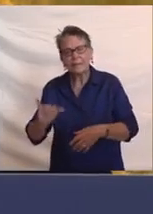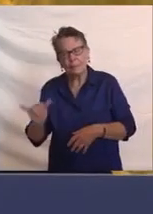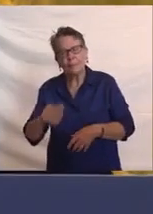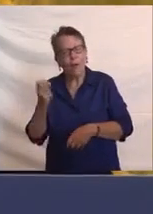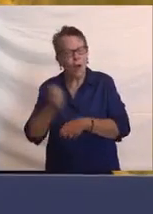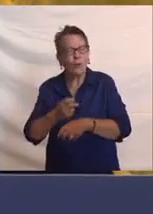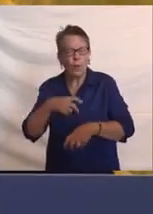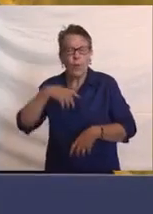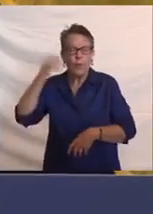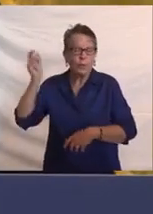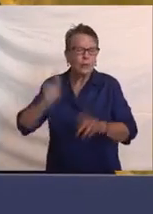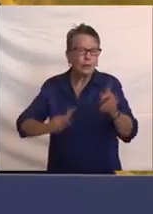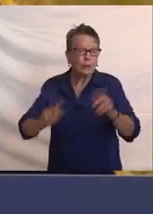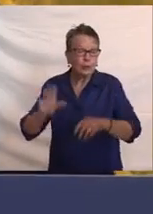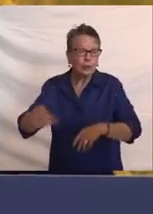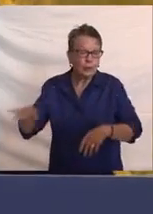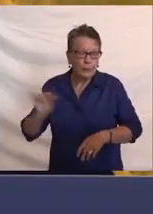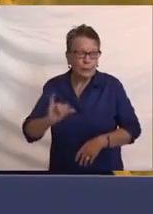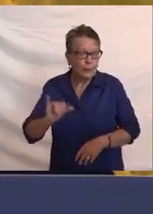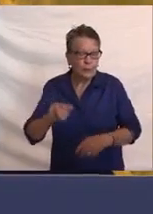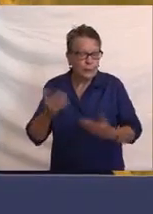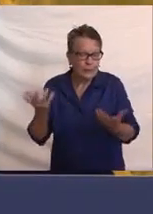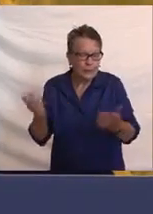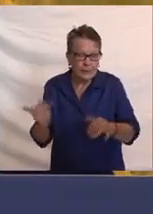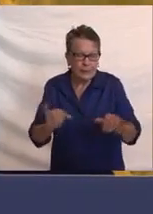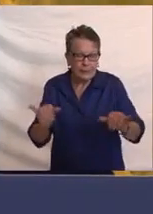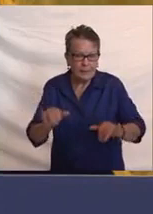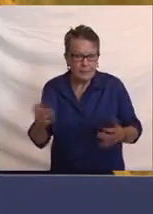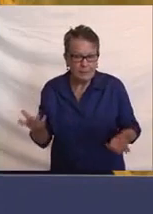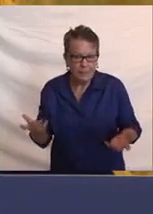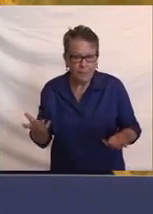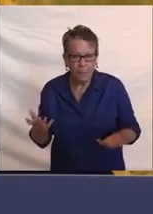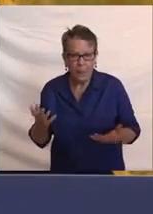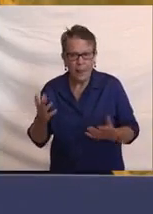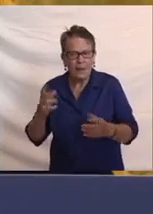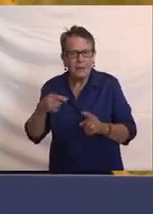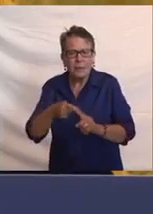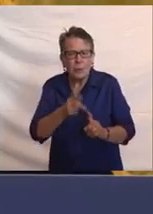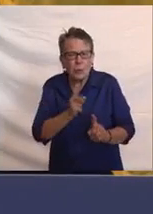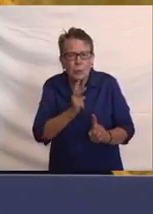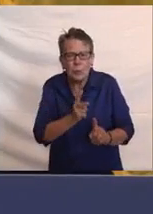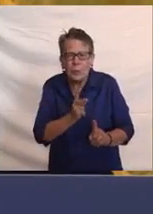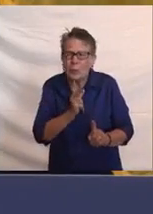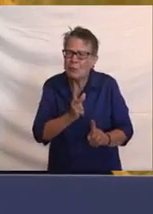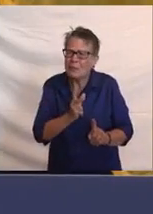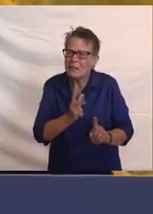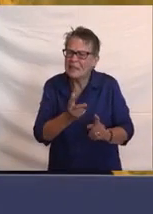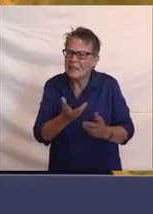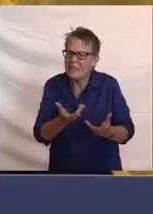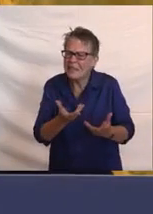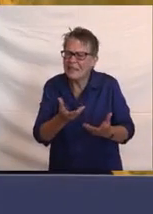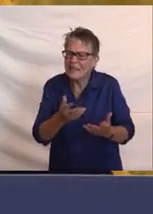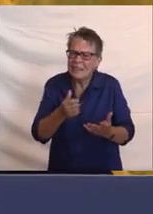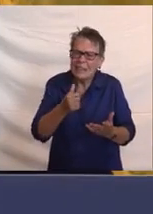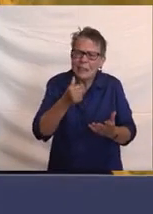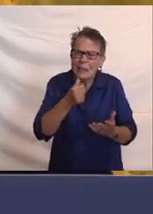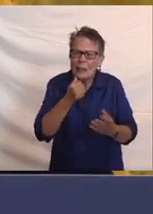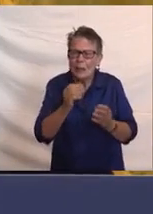though. But specifically, with the 2-year-olds, I know girls tend to be more mature than boys, especially early